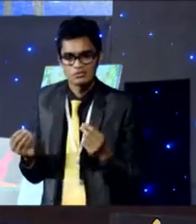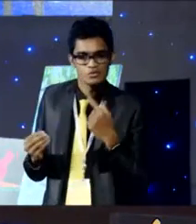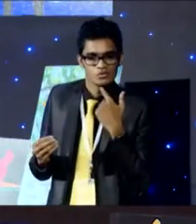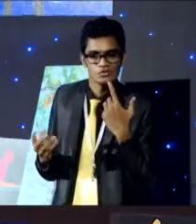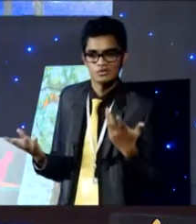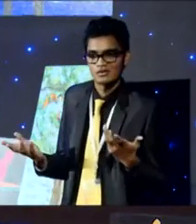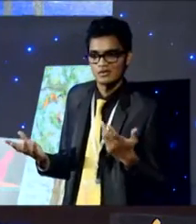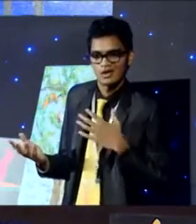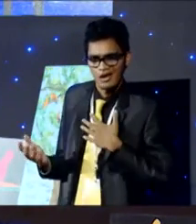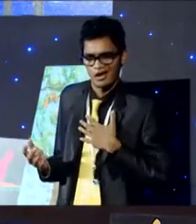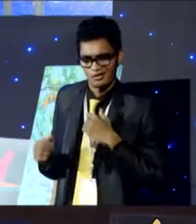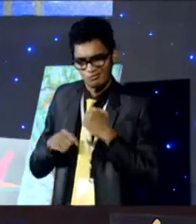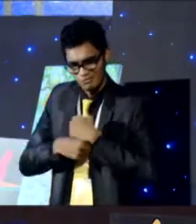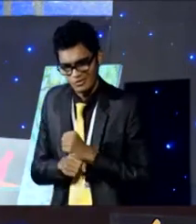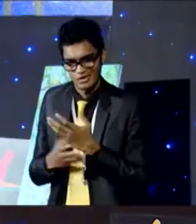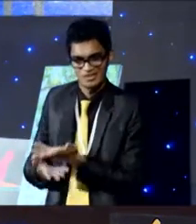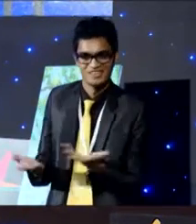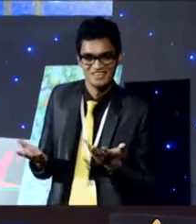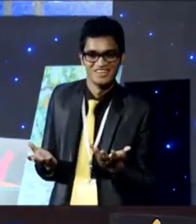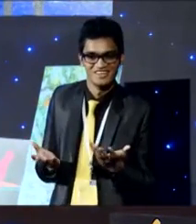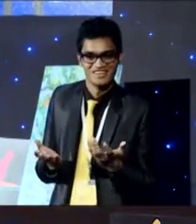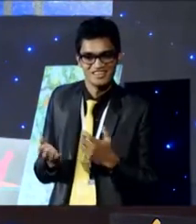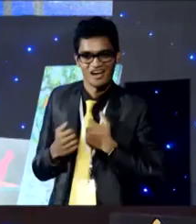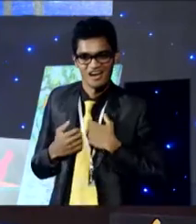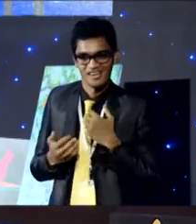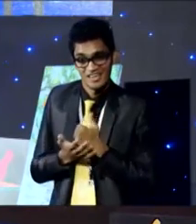the guidelines. How can that be? You know,